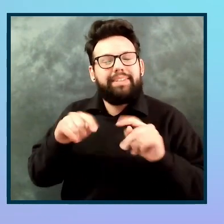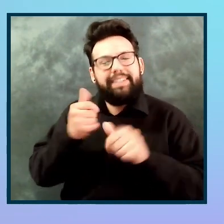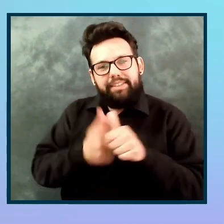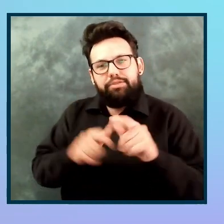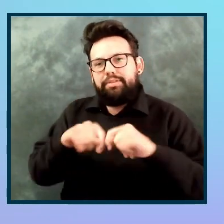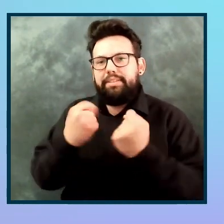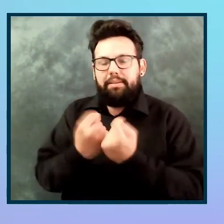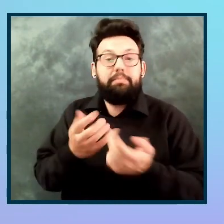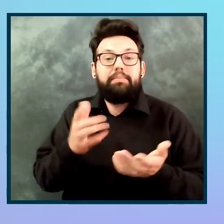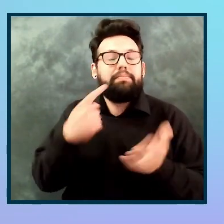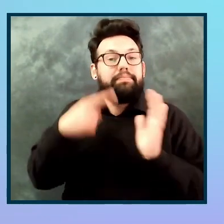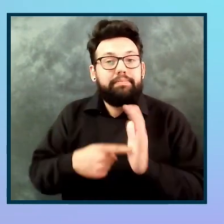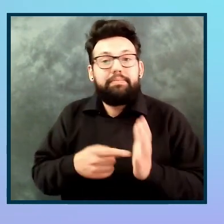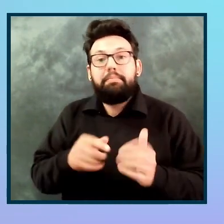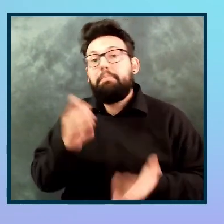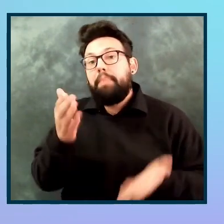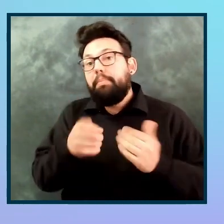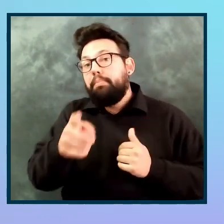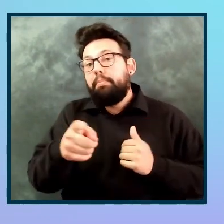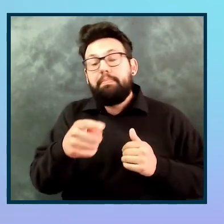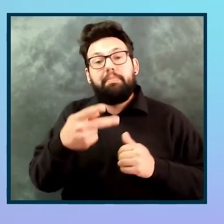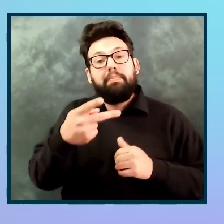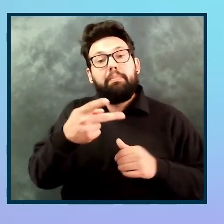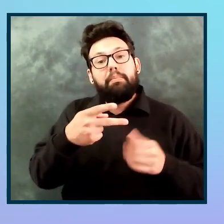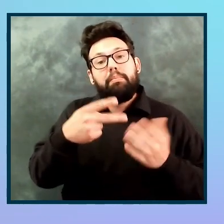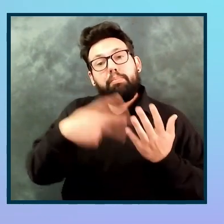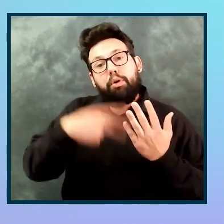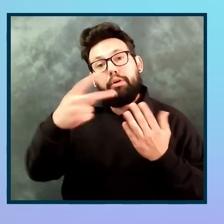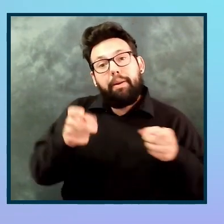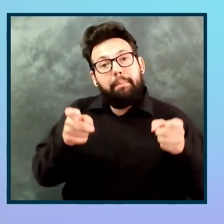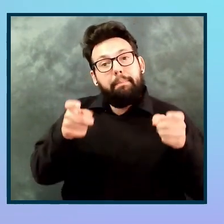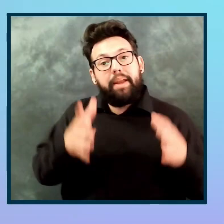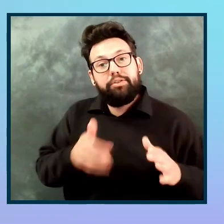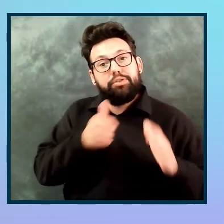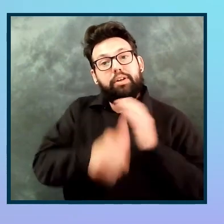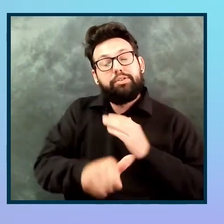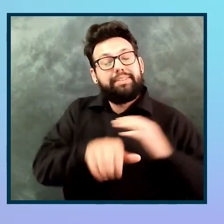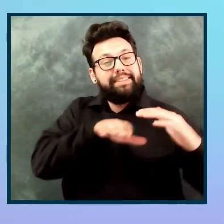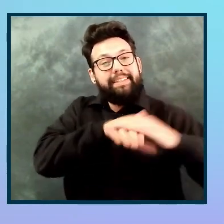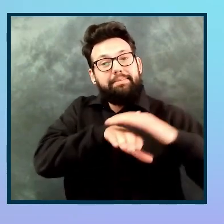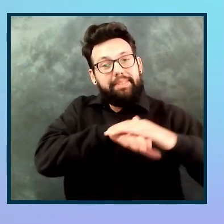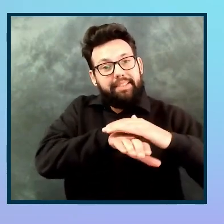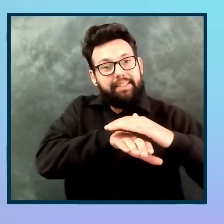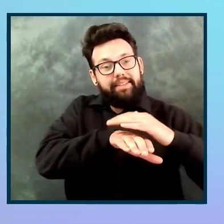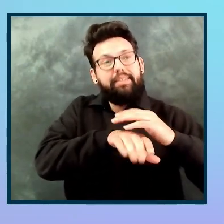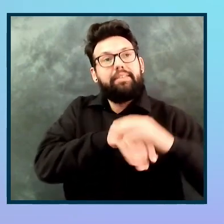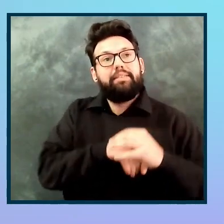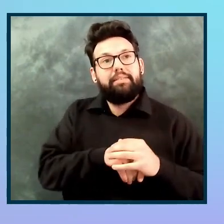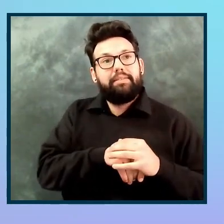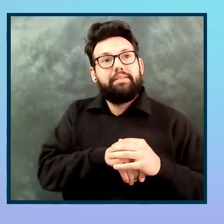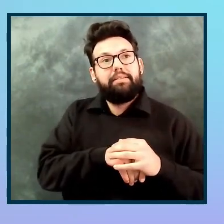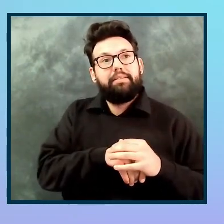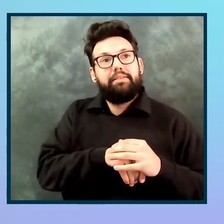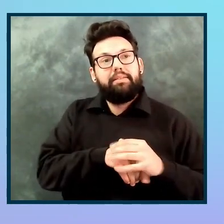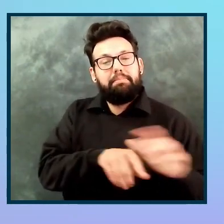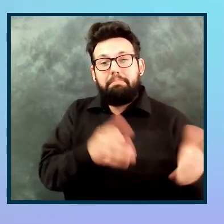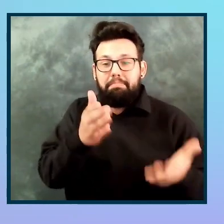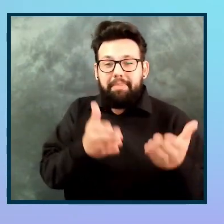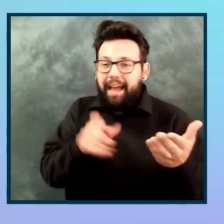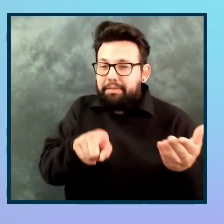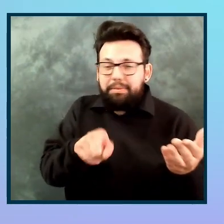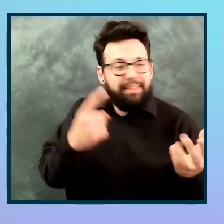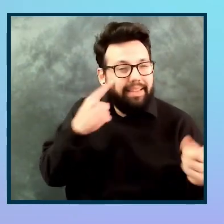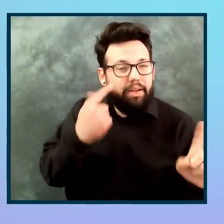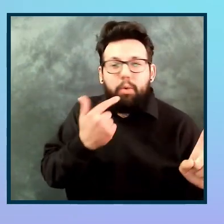example, with accessibility, or you're doing some work in accessibility, you want to make sure you can identify, is there a developer who may be interested